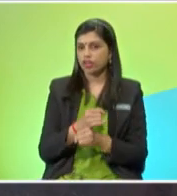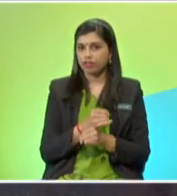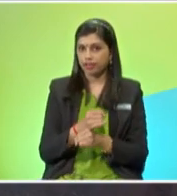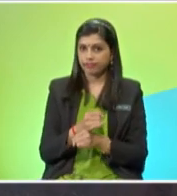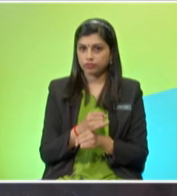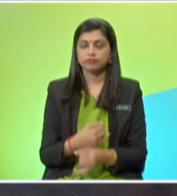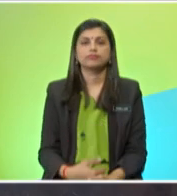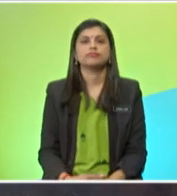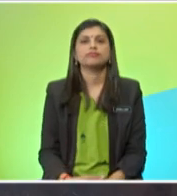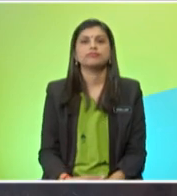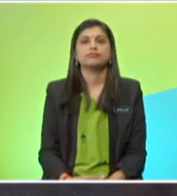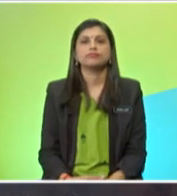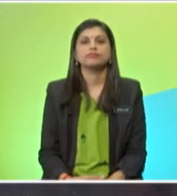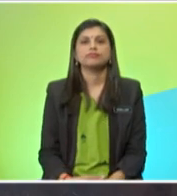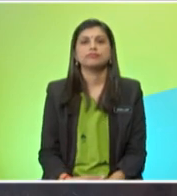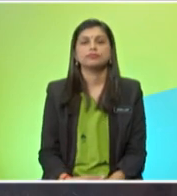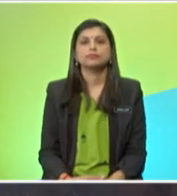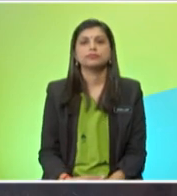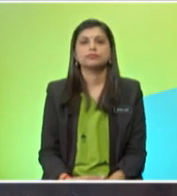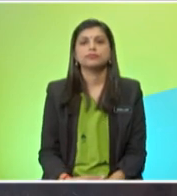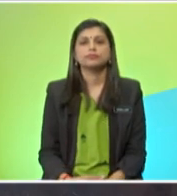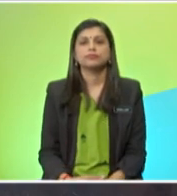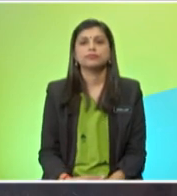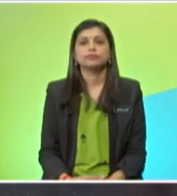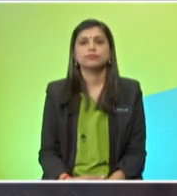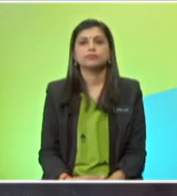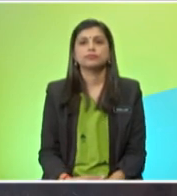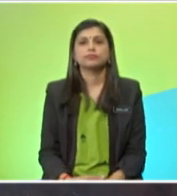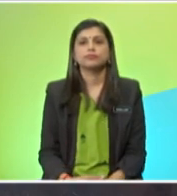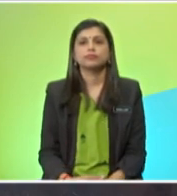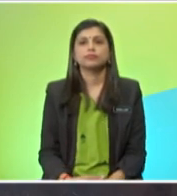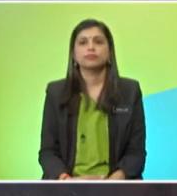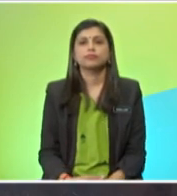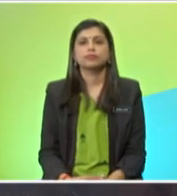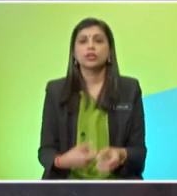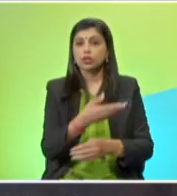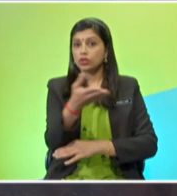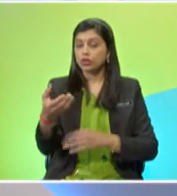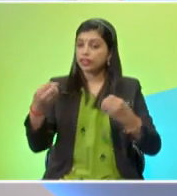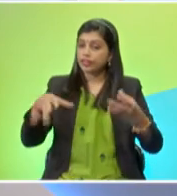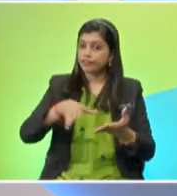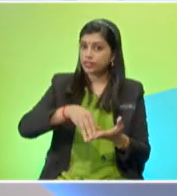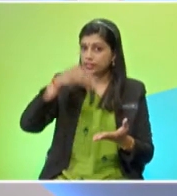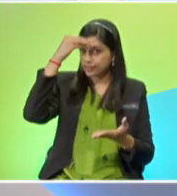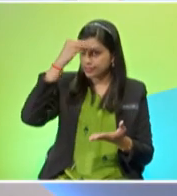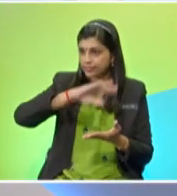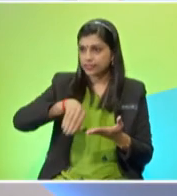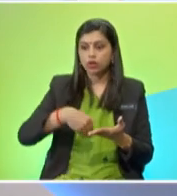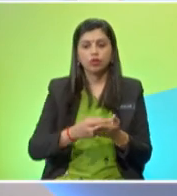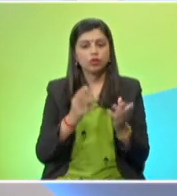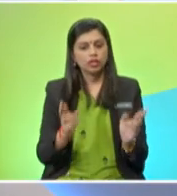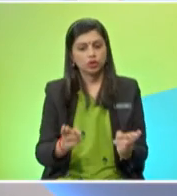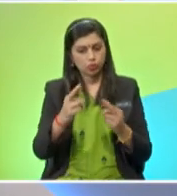kettle and hot water as well. Okay, so we have learned a few rooms that there are in a